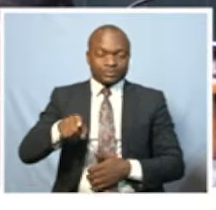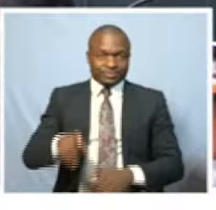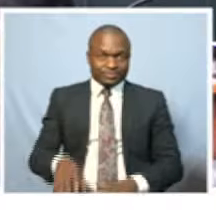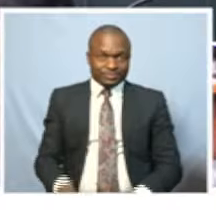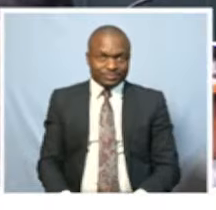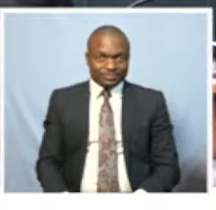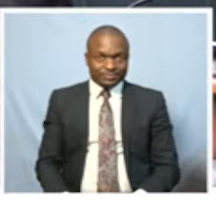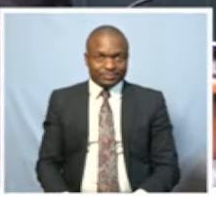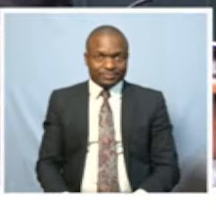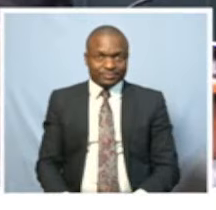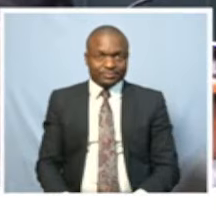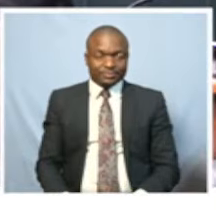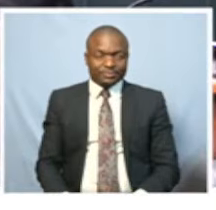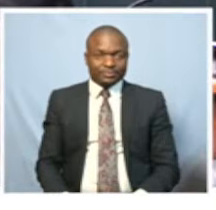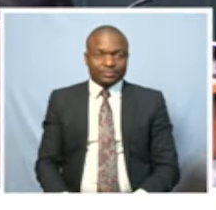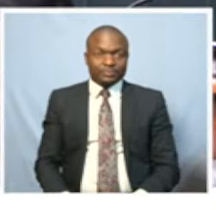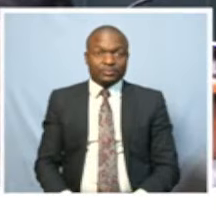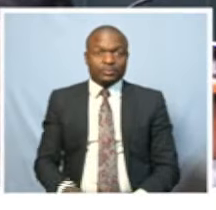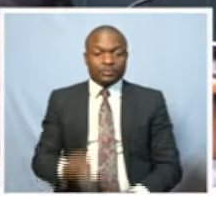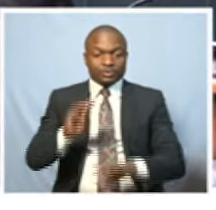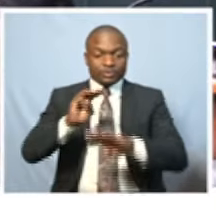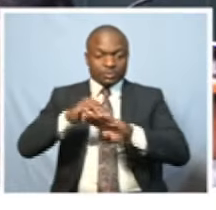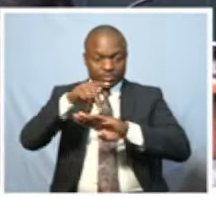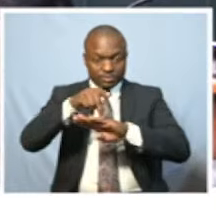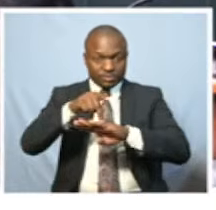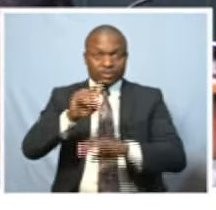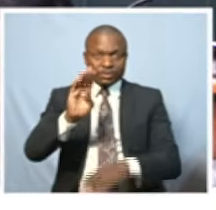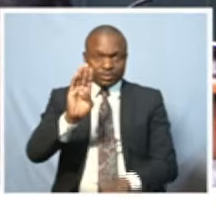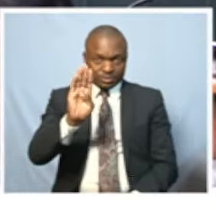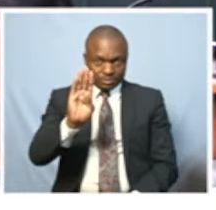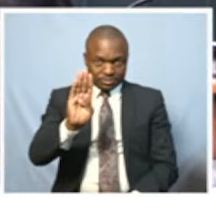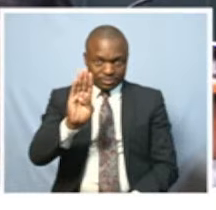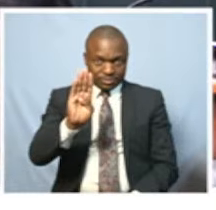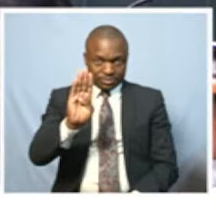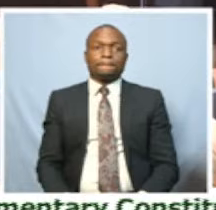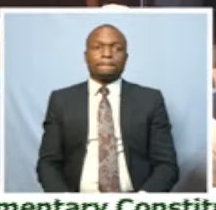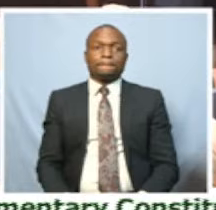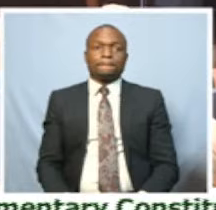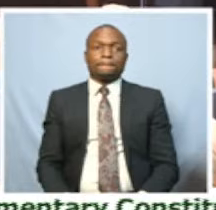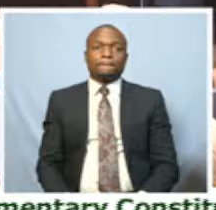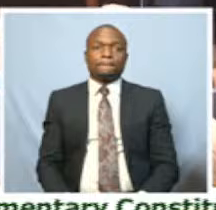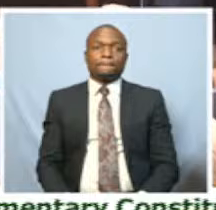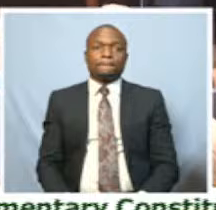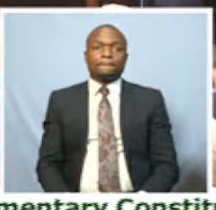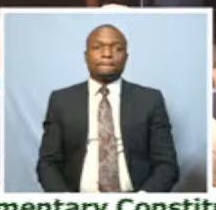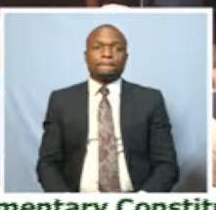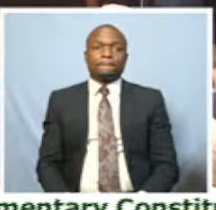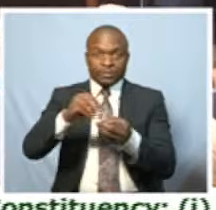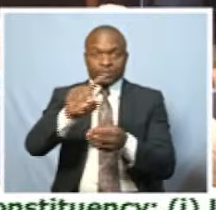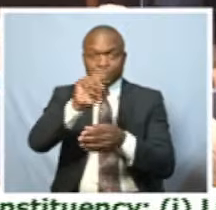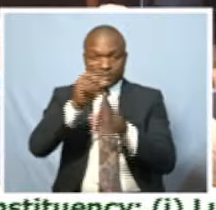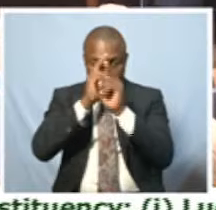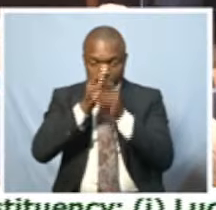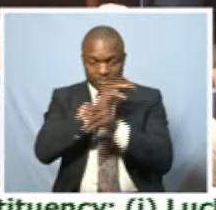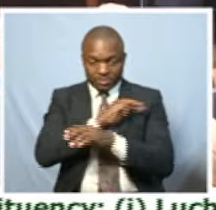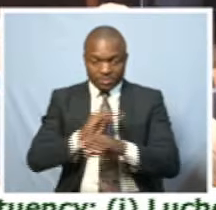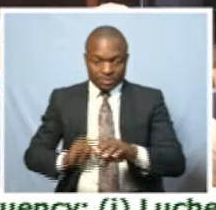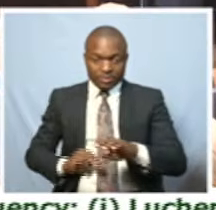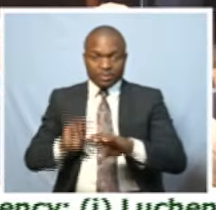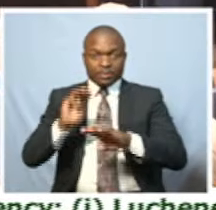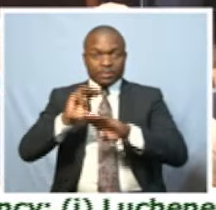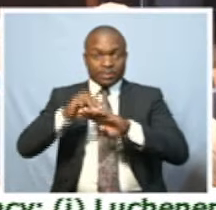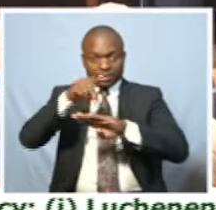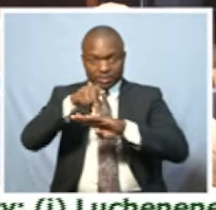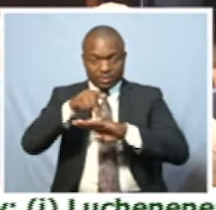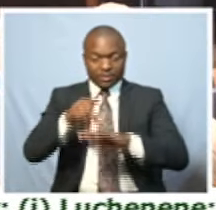needs for Mpika. In B, as Supplementary question, the Honorable Member from Mpika.